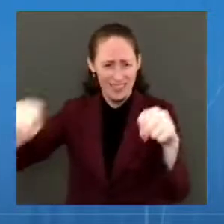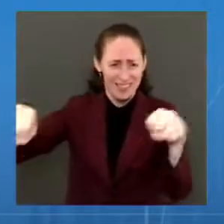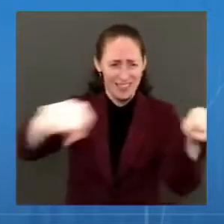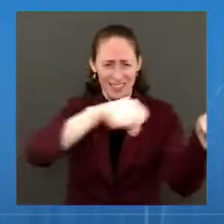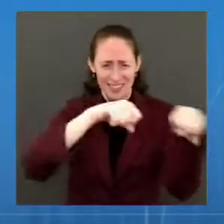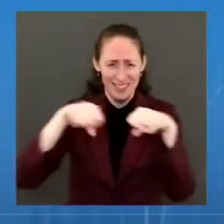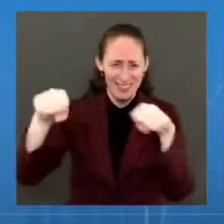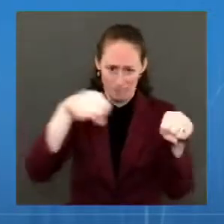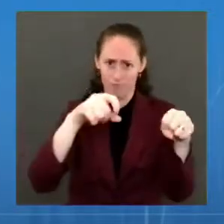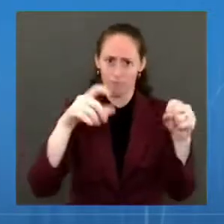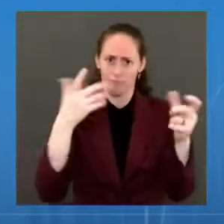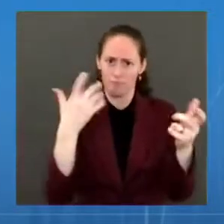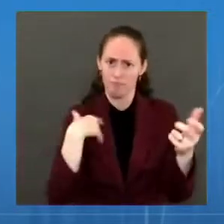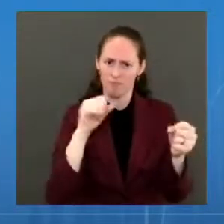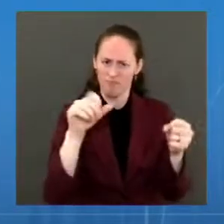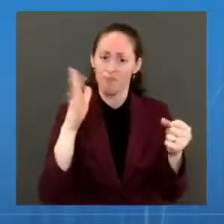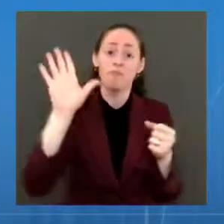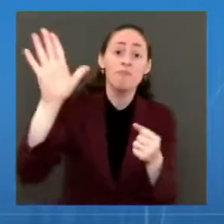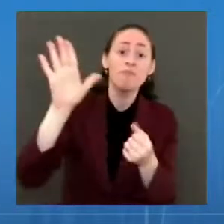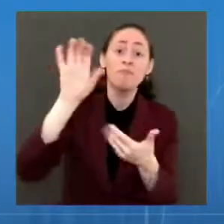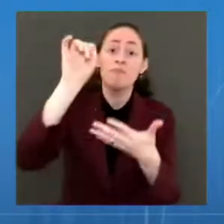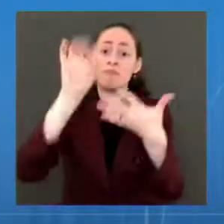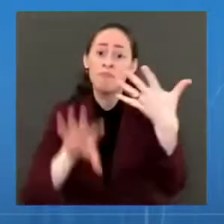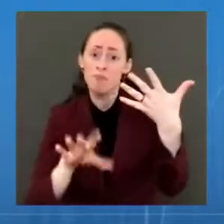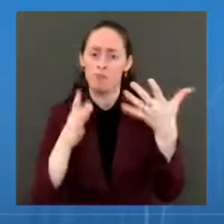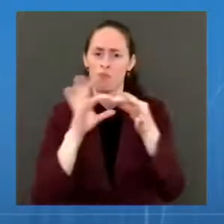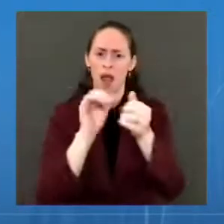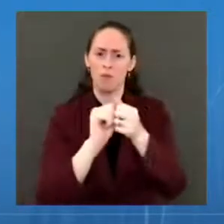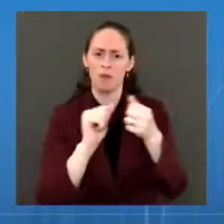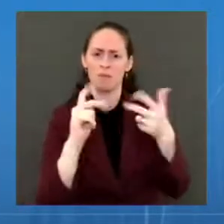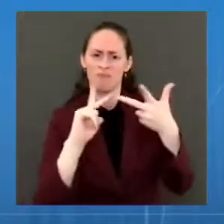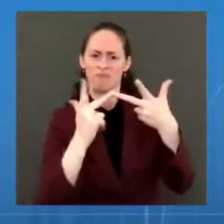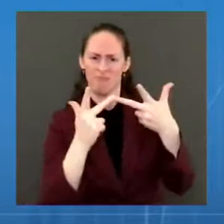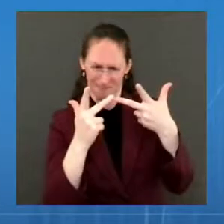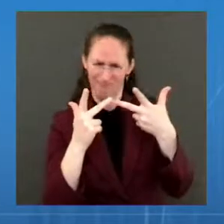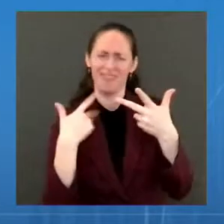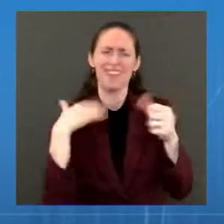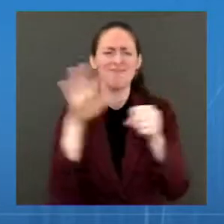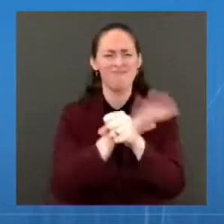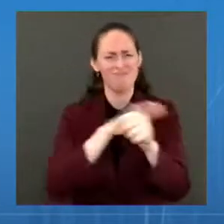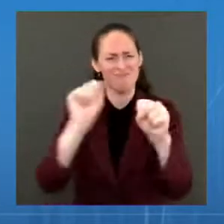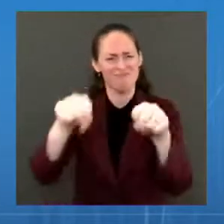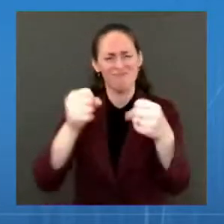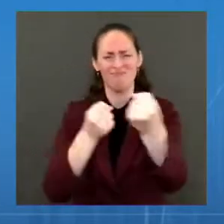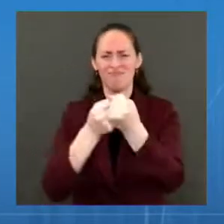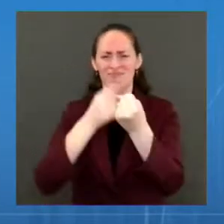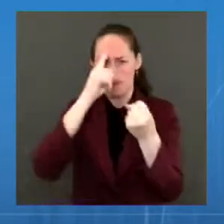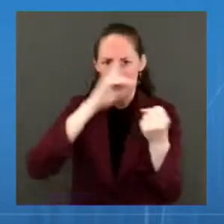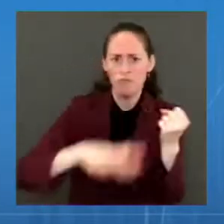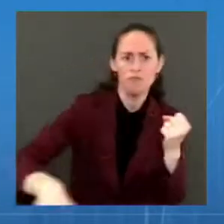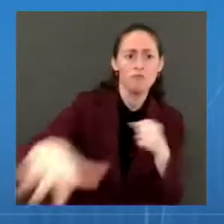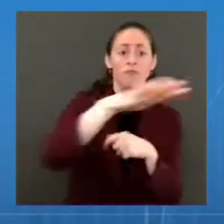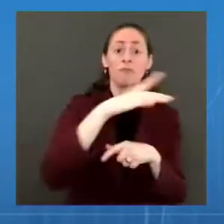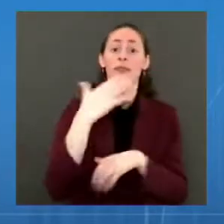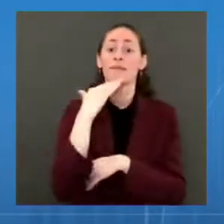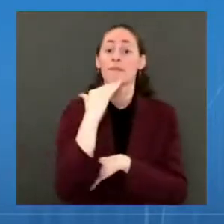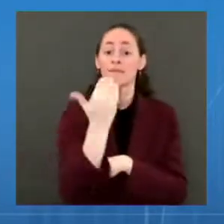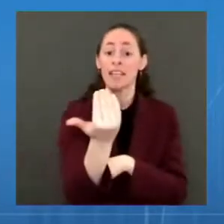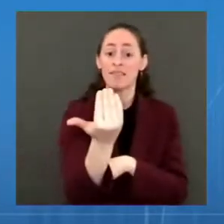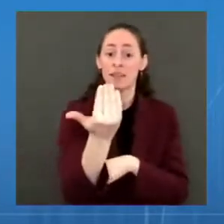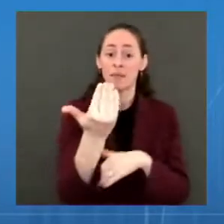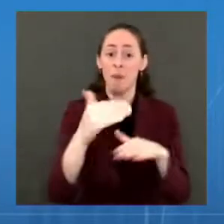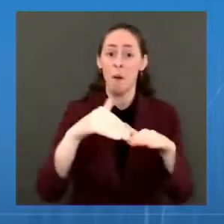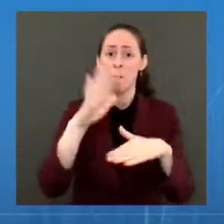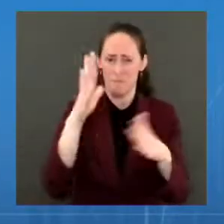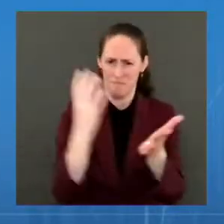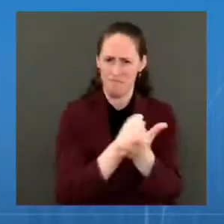expanded recommendations for booster shots to include all adults ages 18 years and older who received a